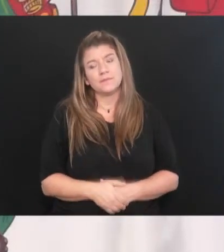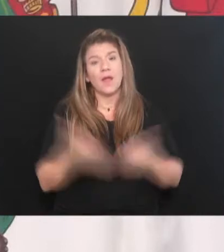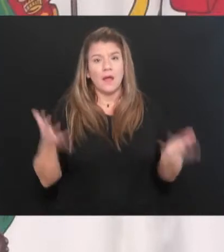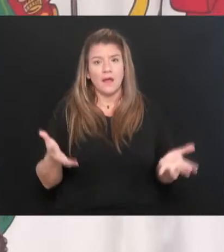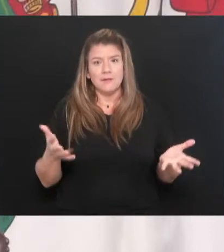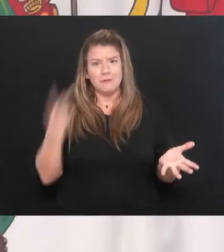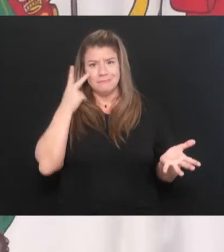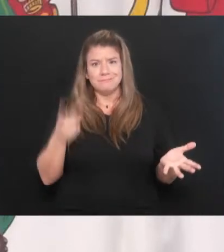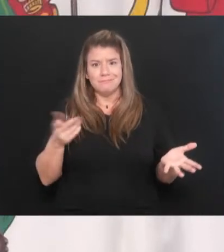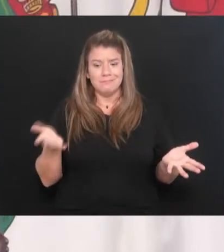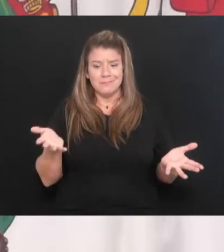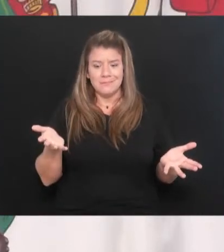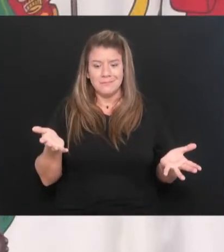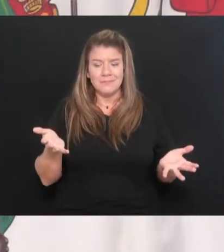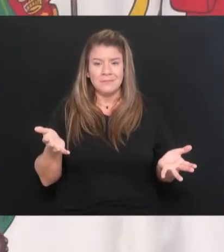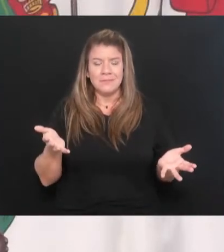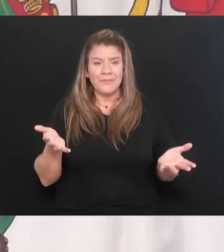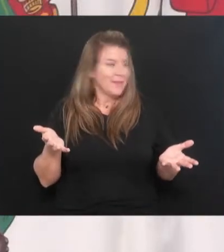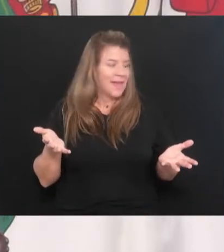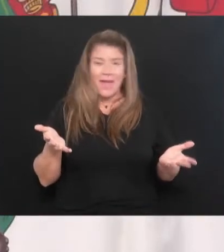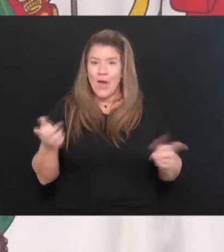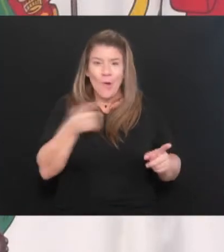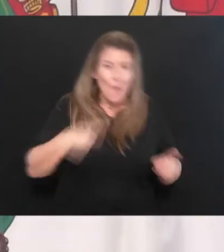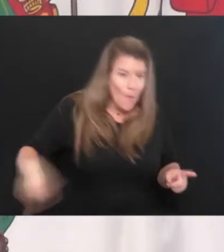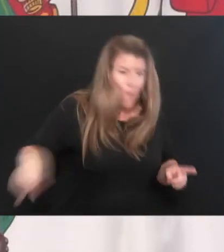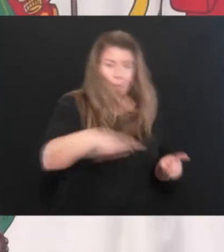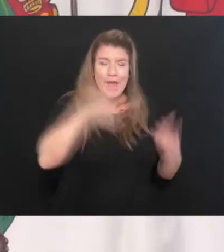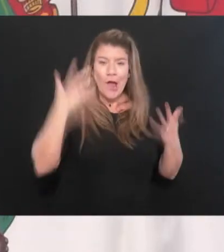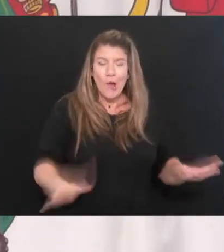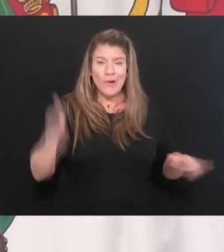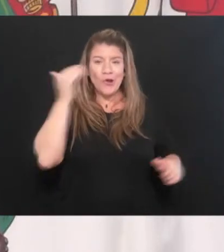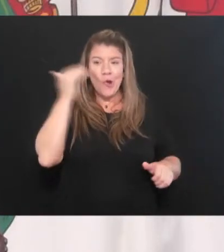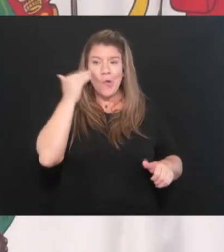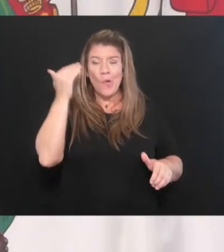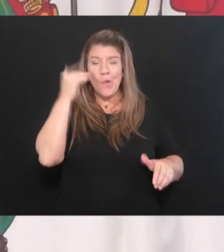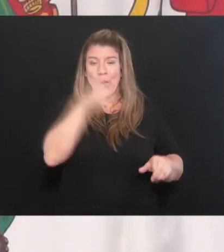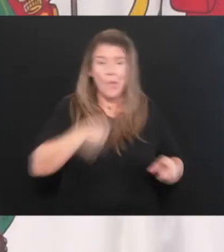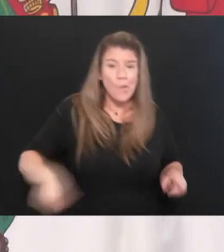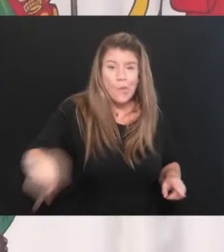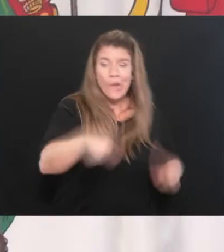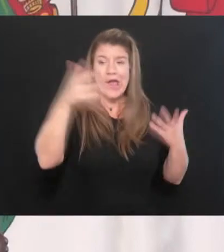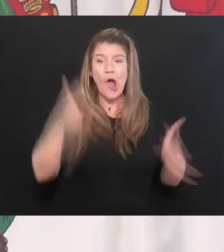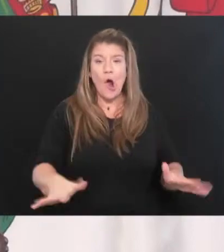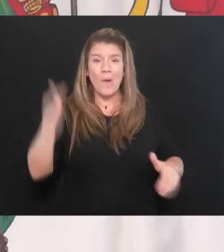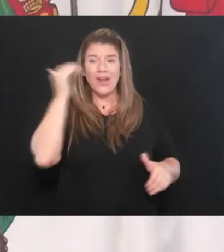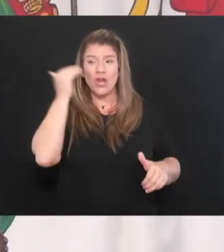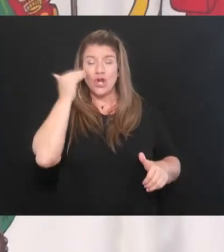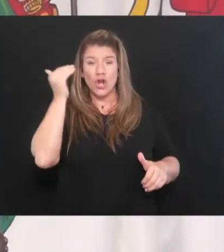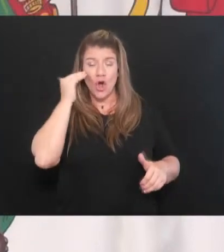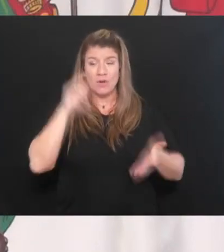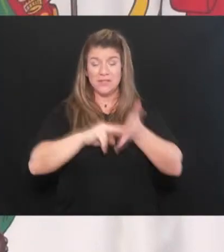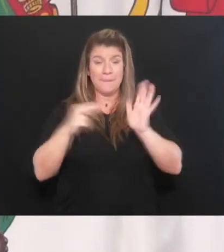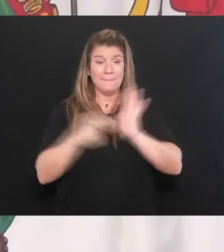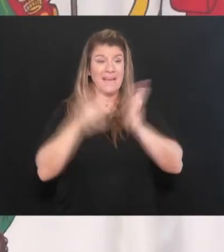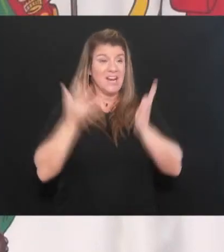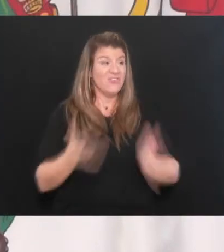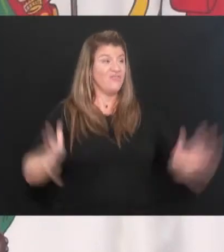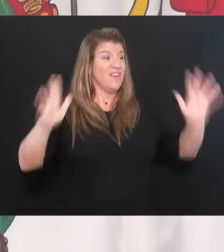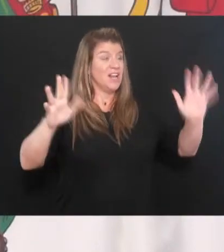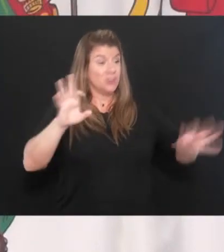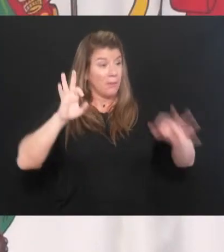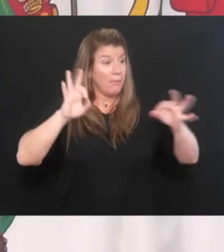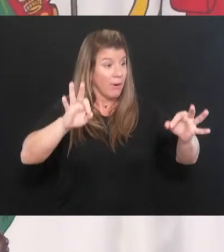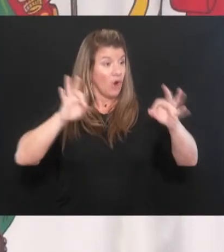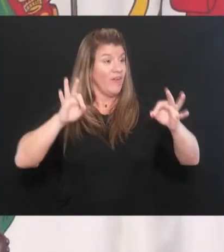Look, we all know that there's no end-all, do-all. There's nothing perfect